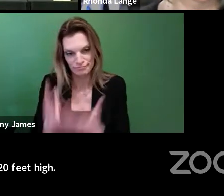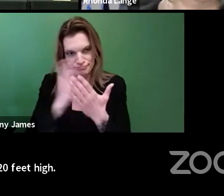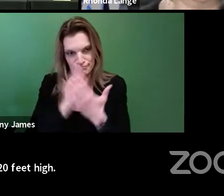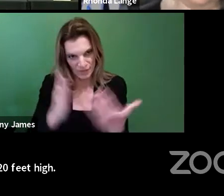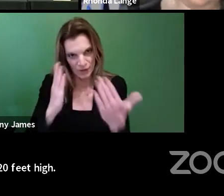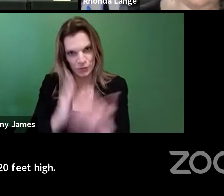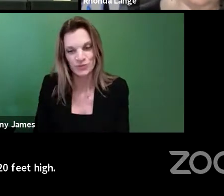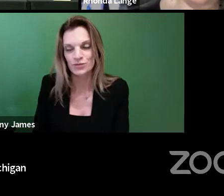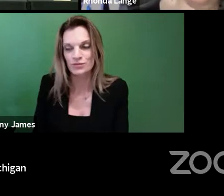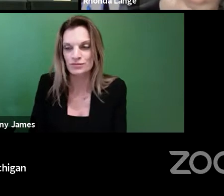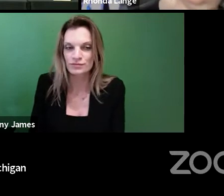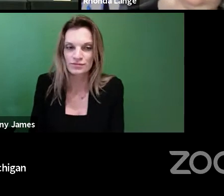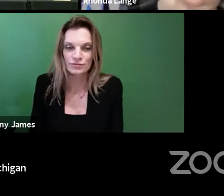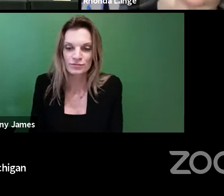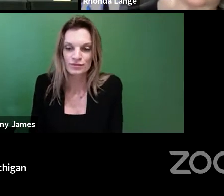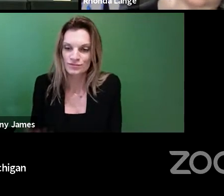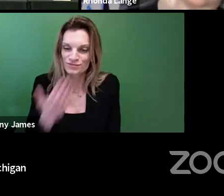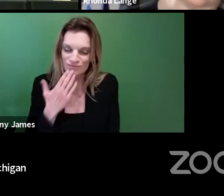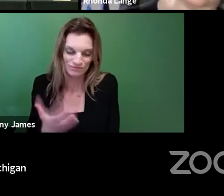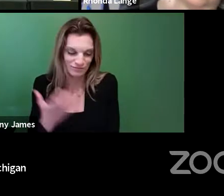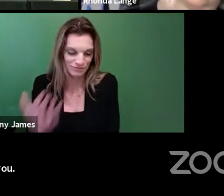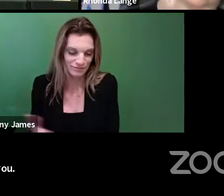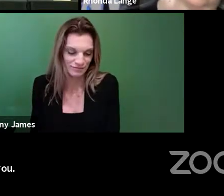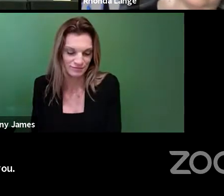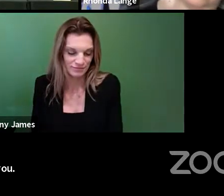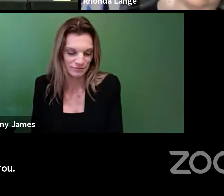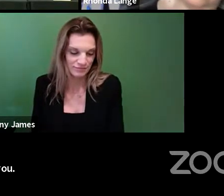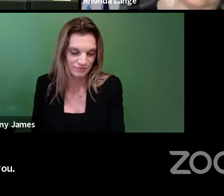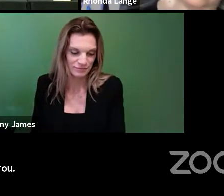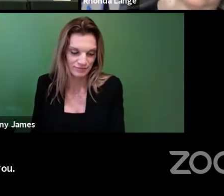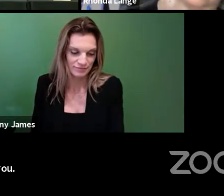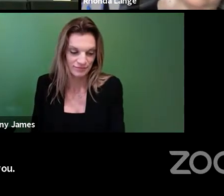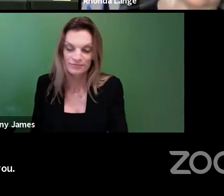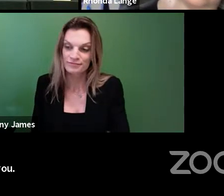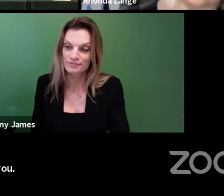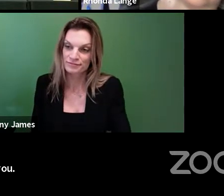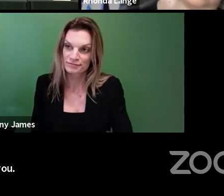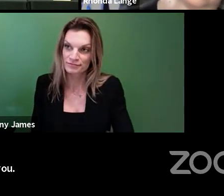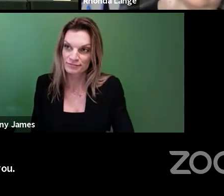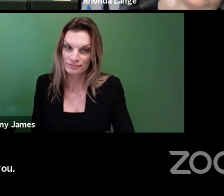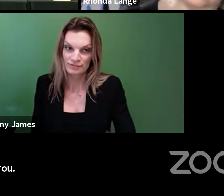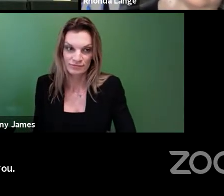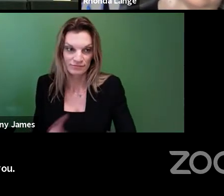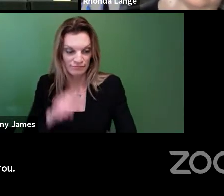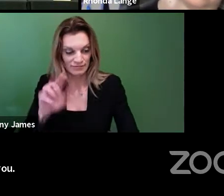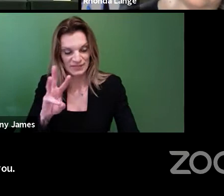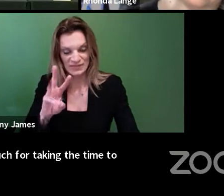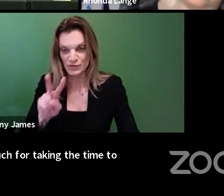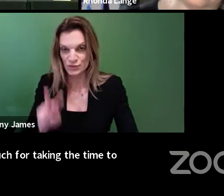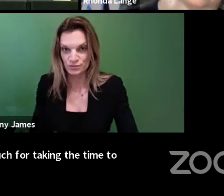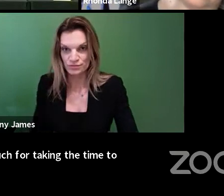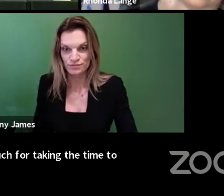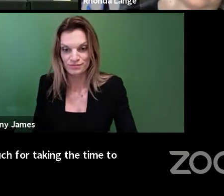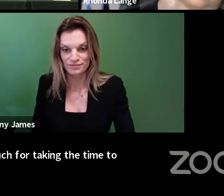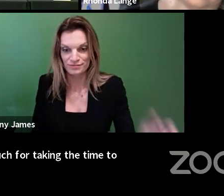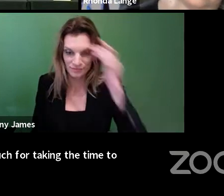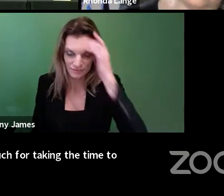you. Thank you so much for taking the time to address the commission. 62.